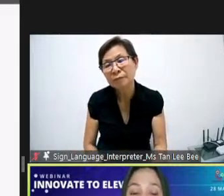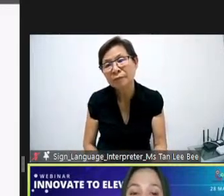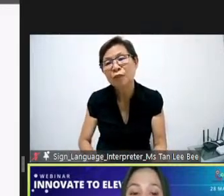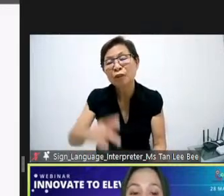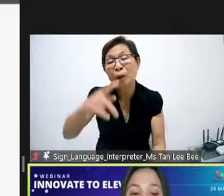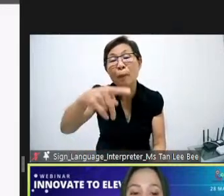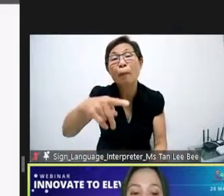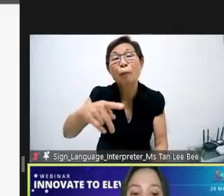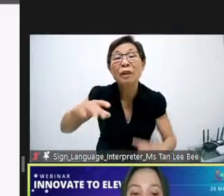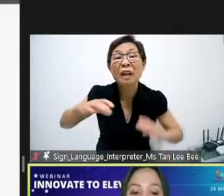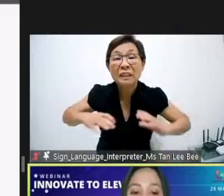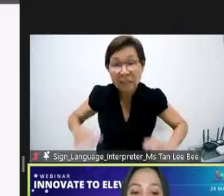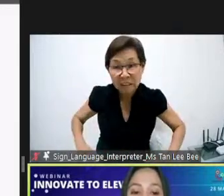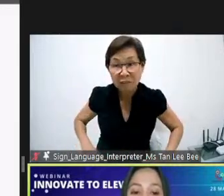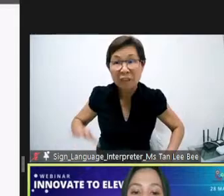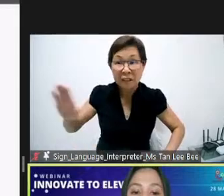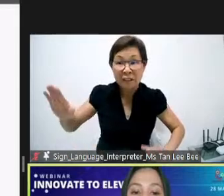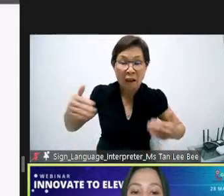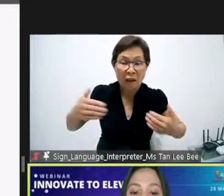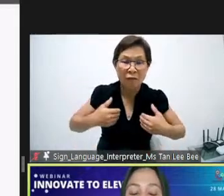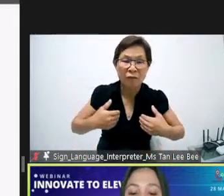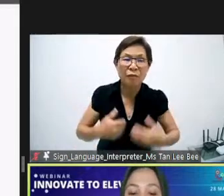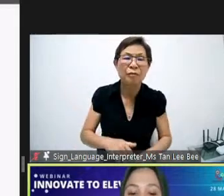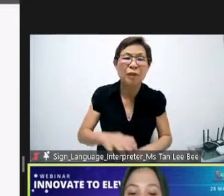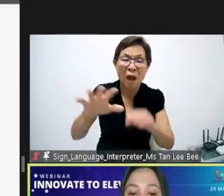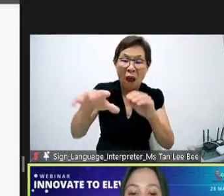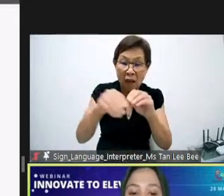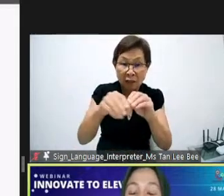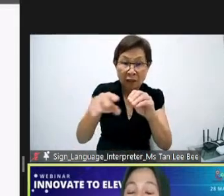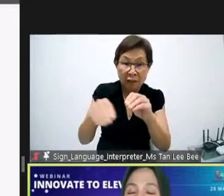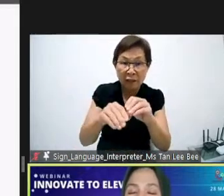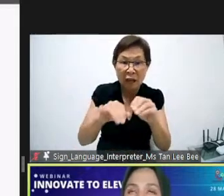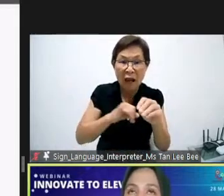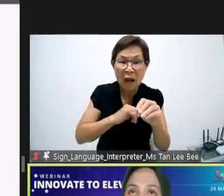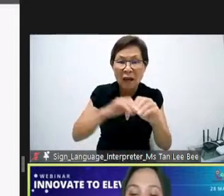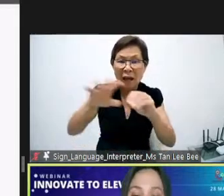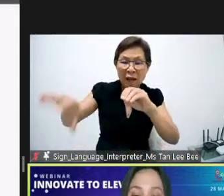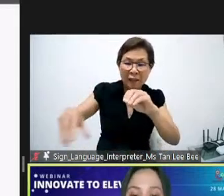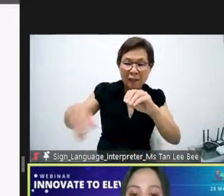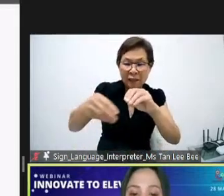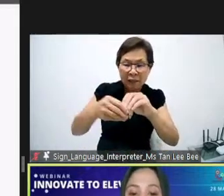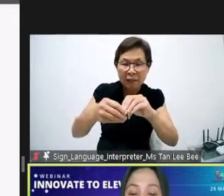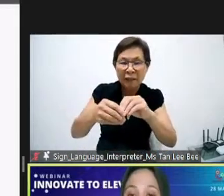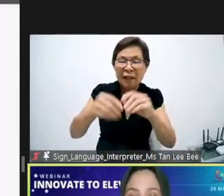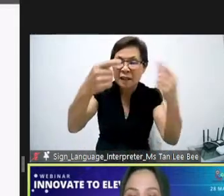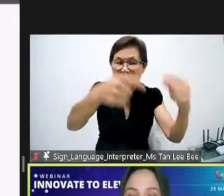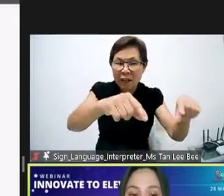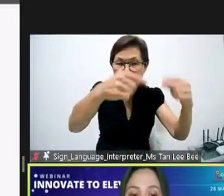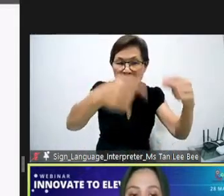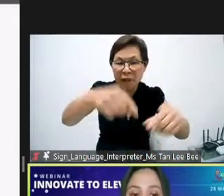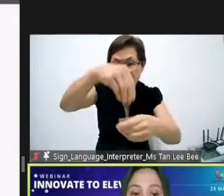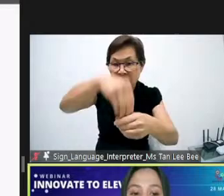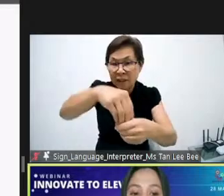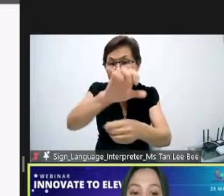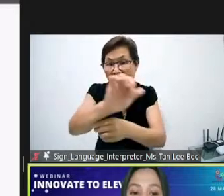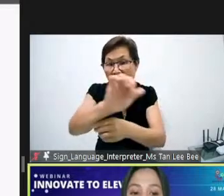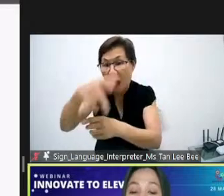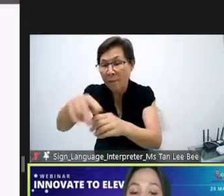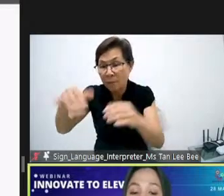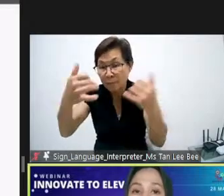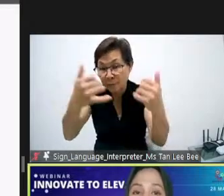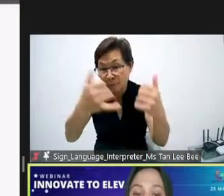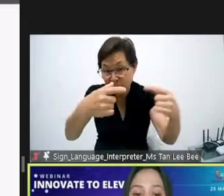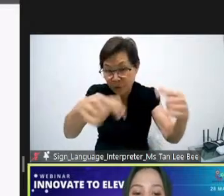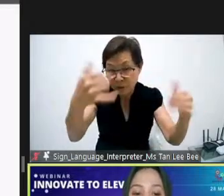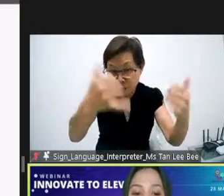In addition to this, I also am I am the games in this application, and